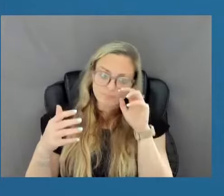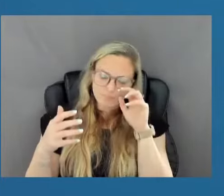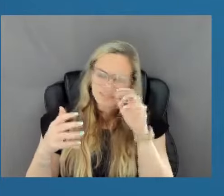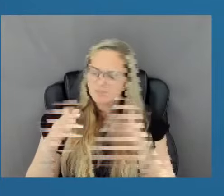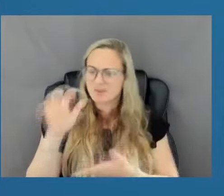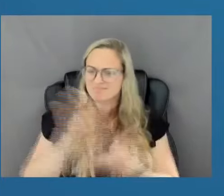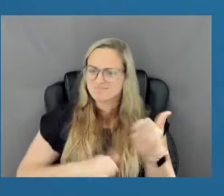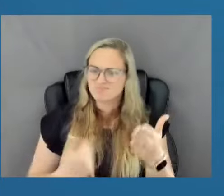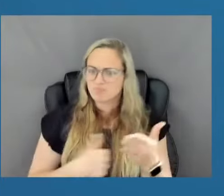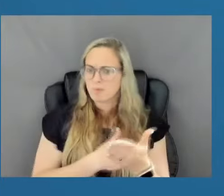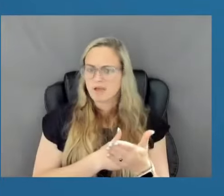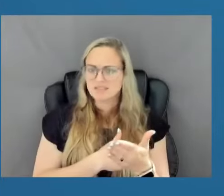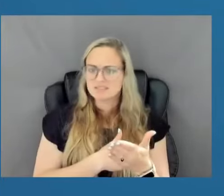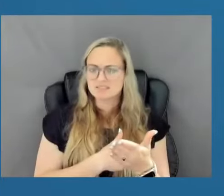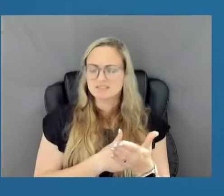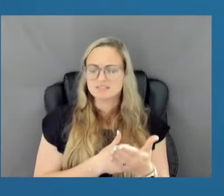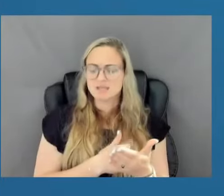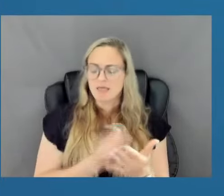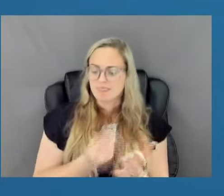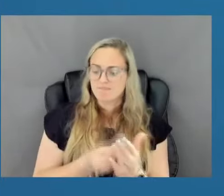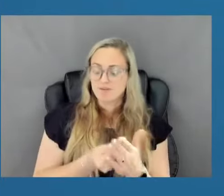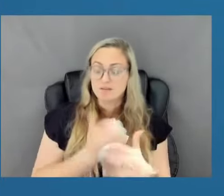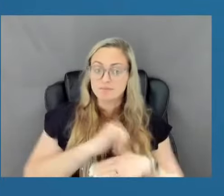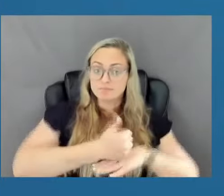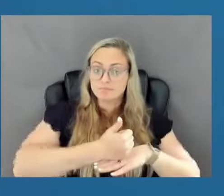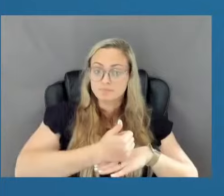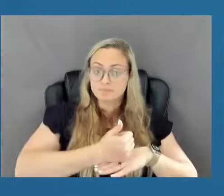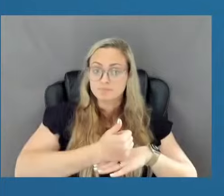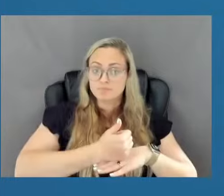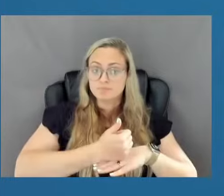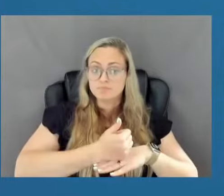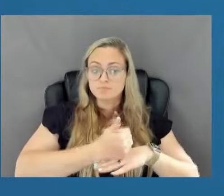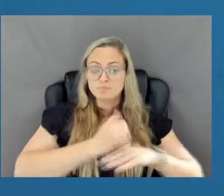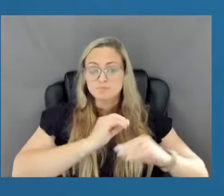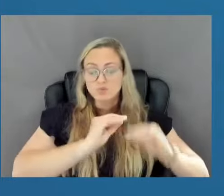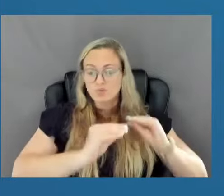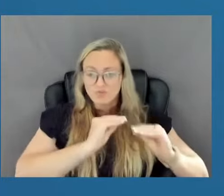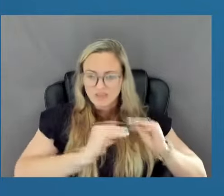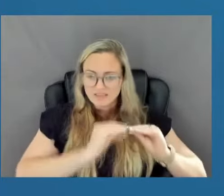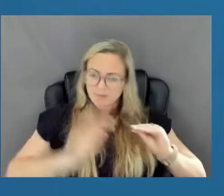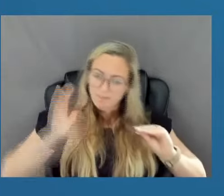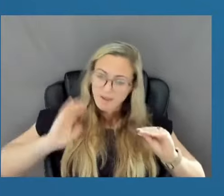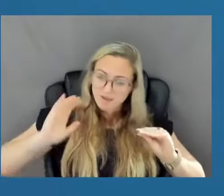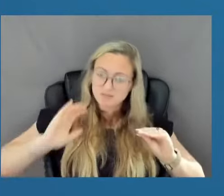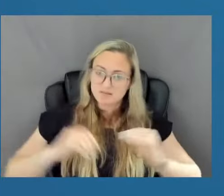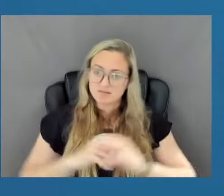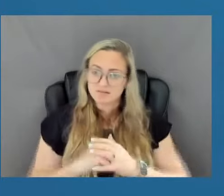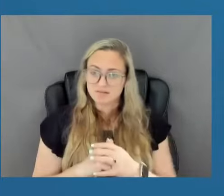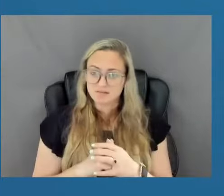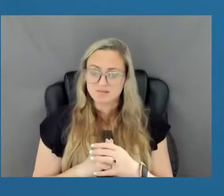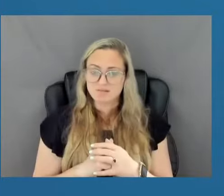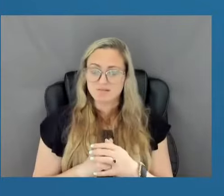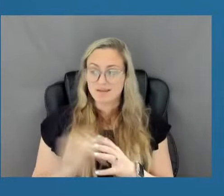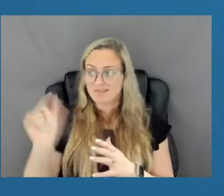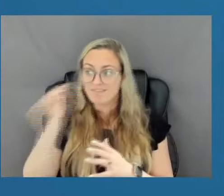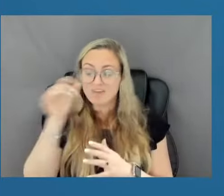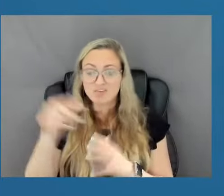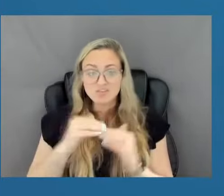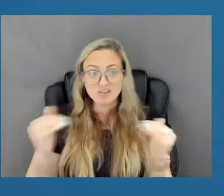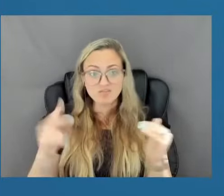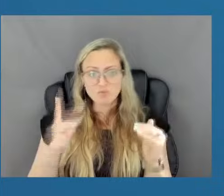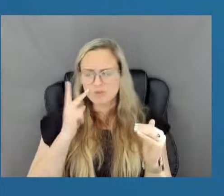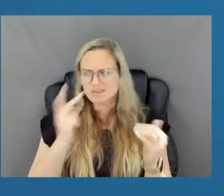especially the funding that was created to right our country's past. And at the federal level, we see